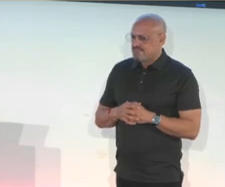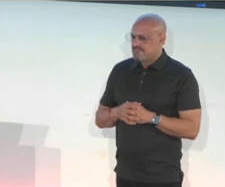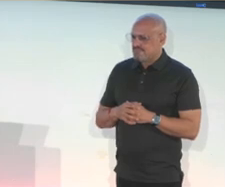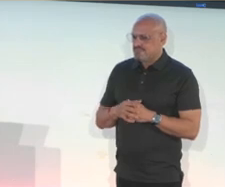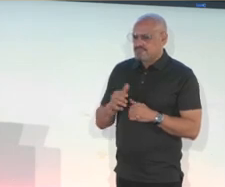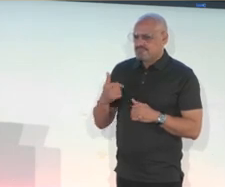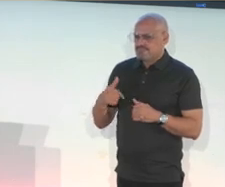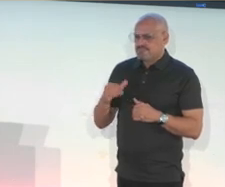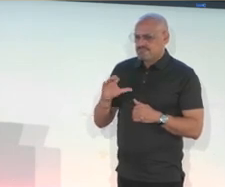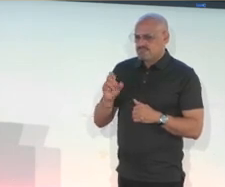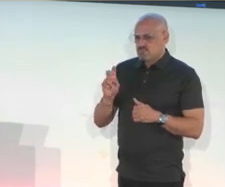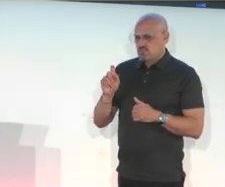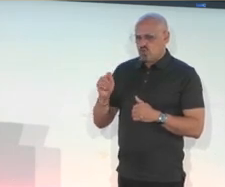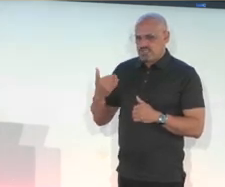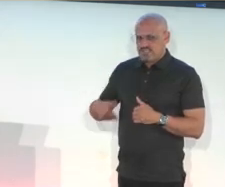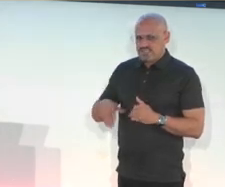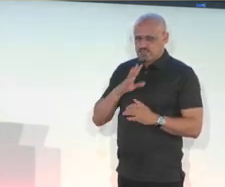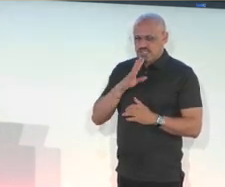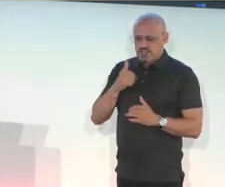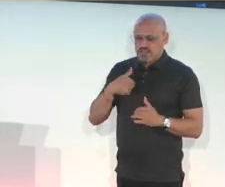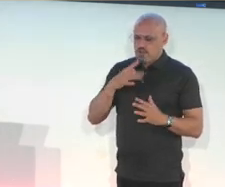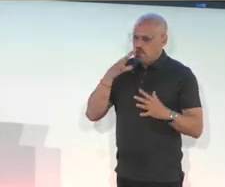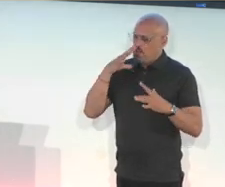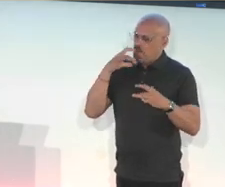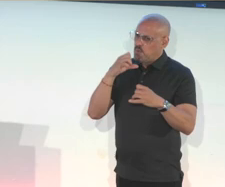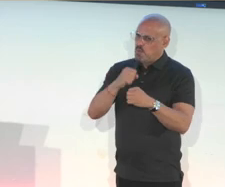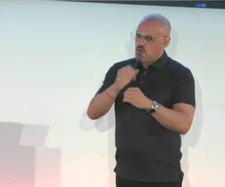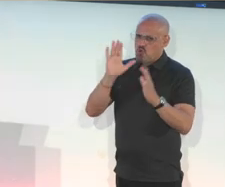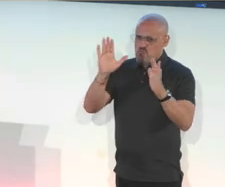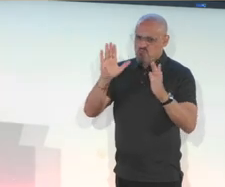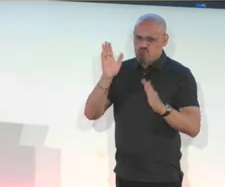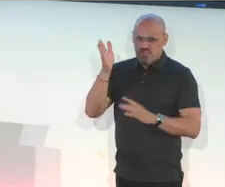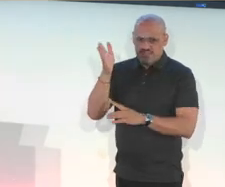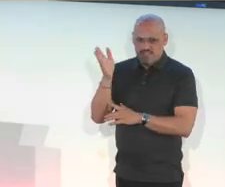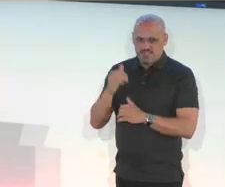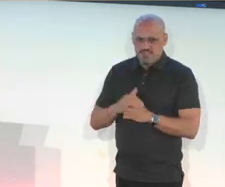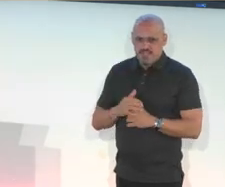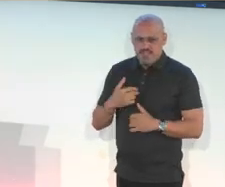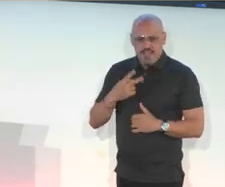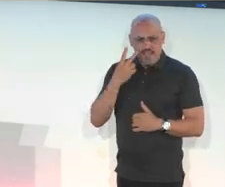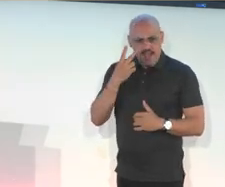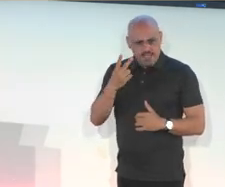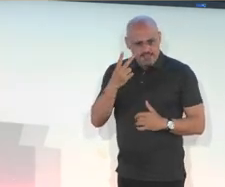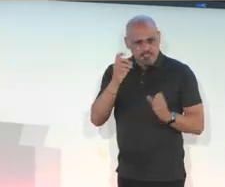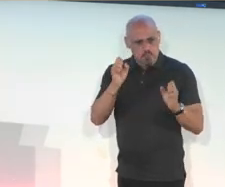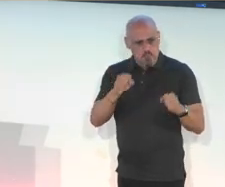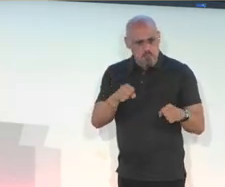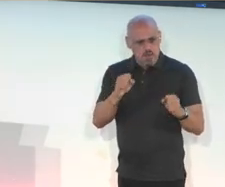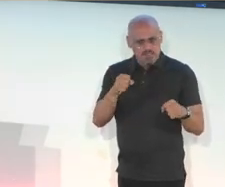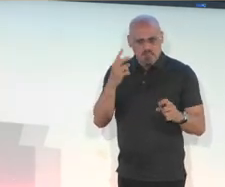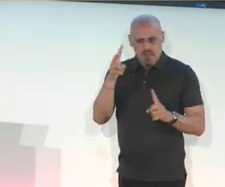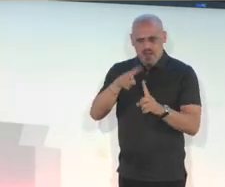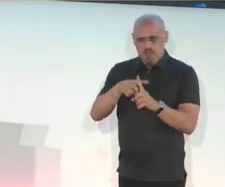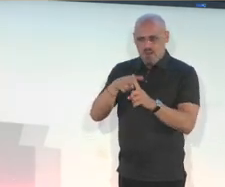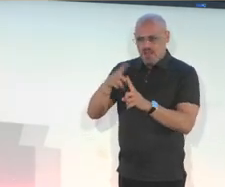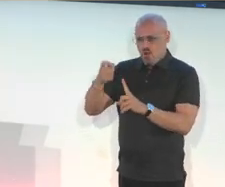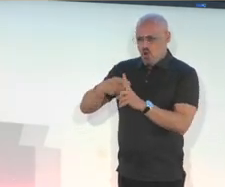This is Christian speaking, and I am fascinated by your presentation. I see some possibilities to apply